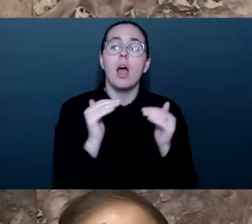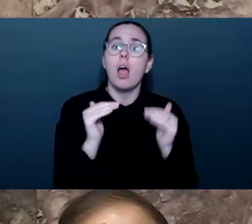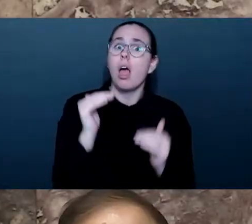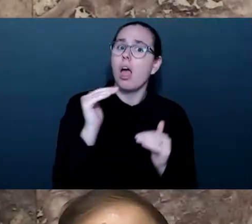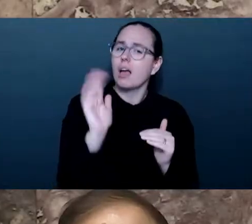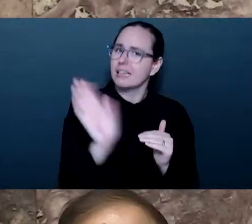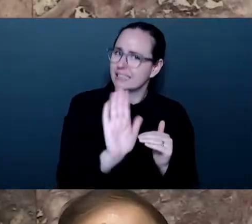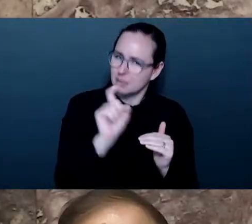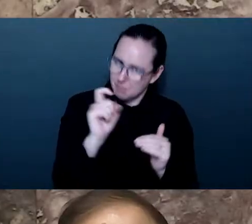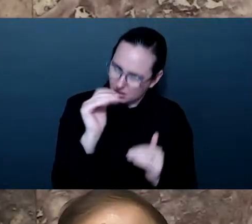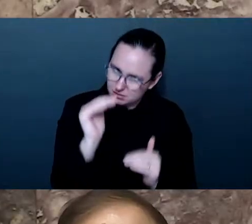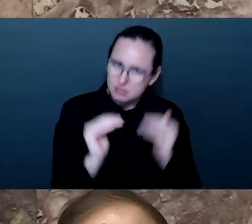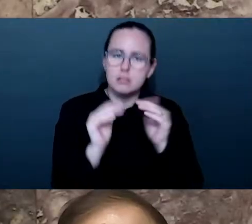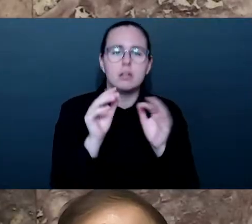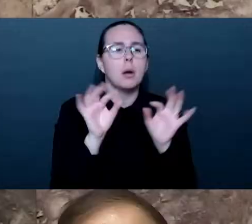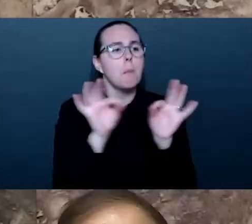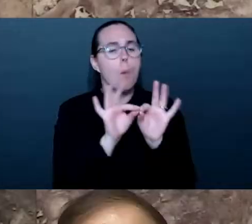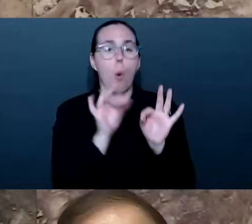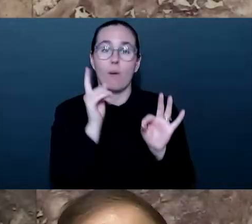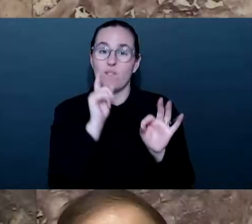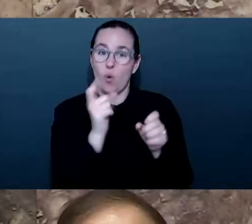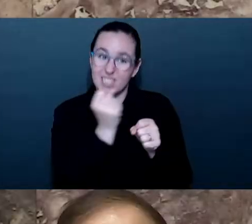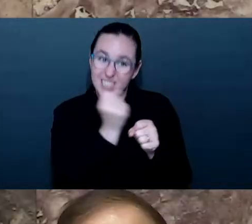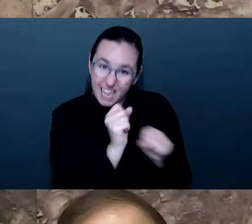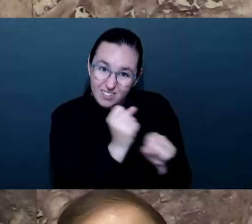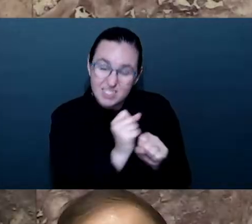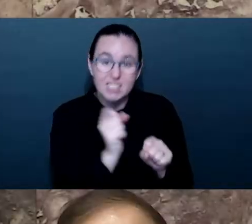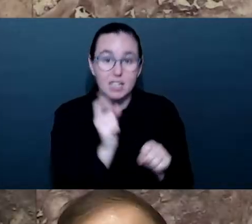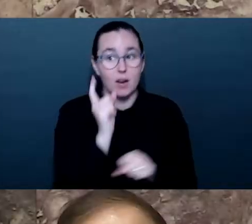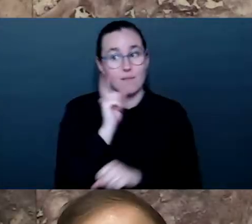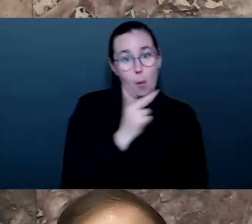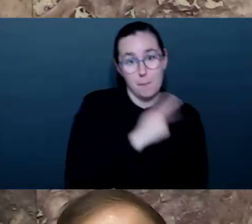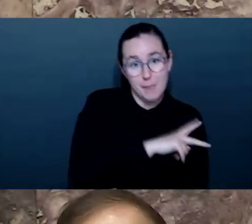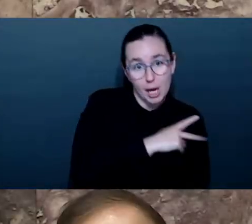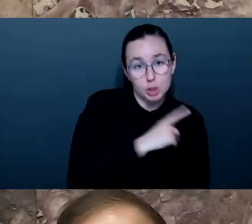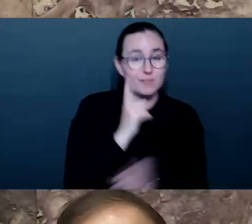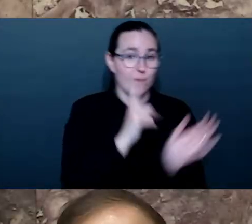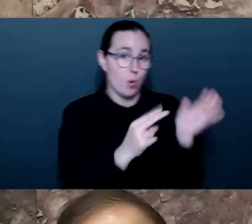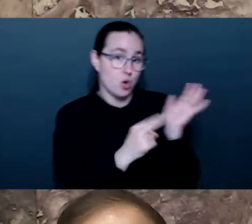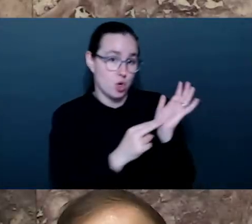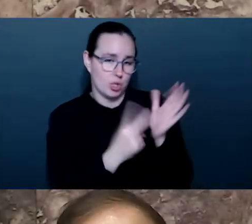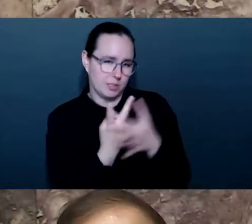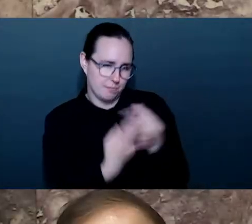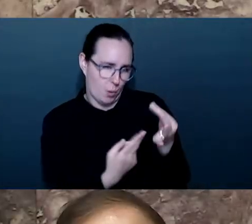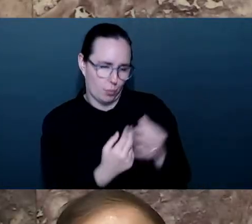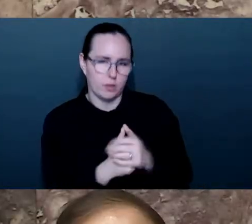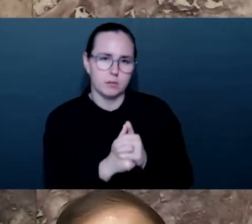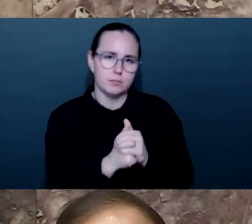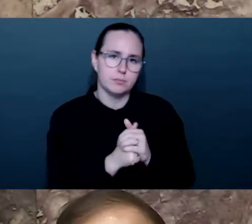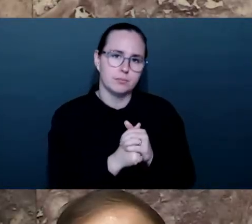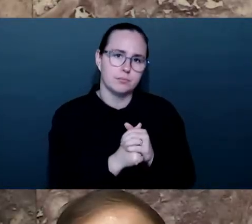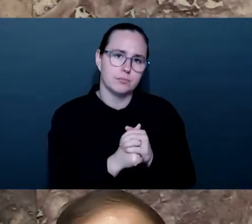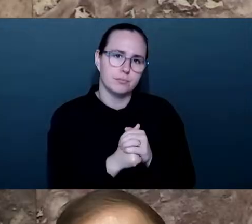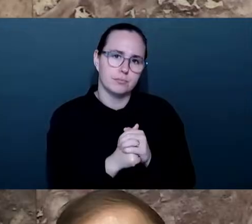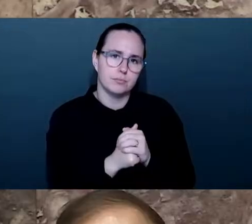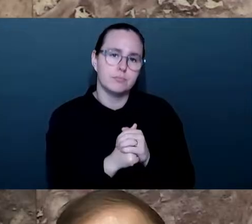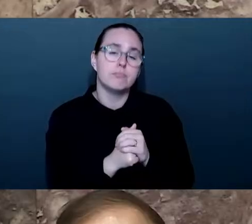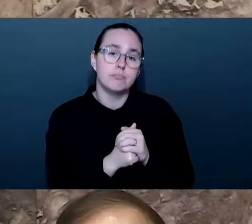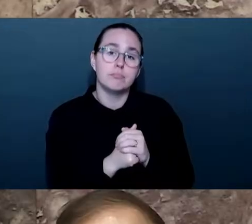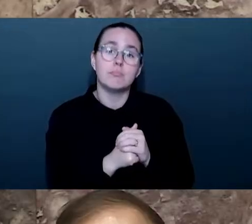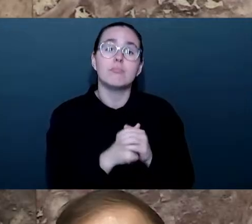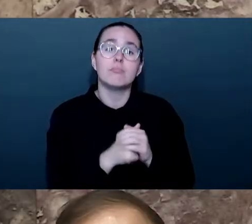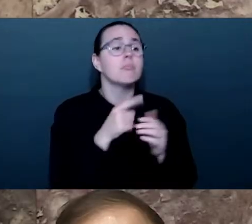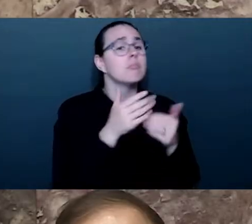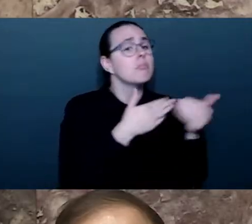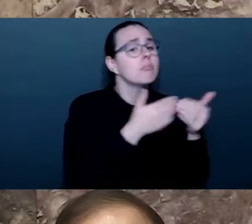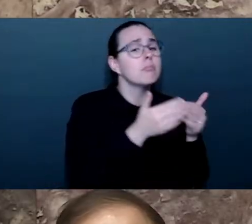alike, Mr. Speaker. And in those smaller communities where I have spoken directly to nurses where minimum nurse-to-patient ratios are